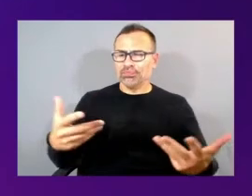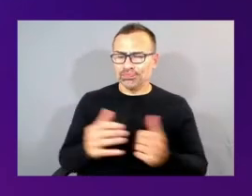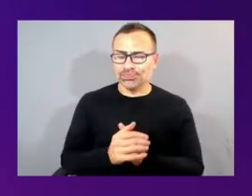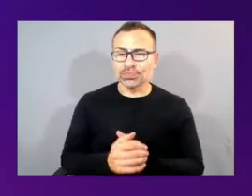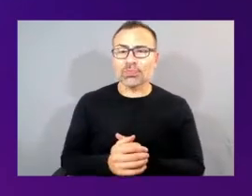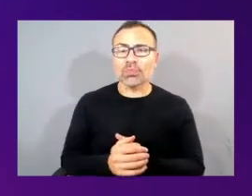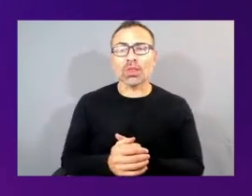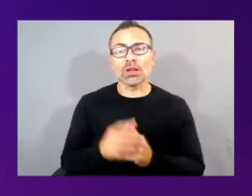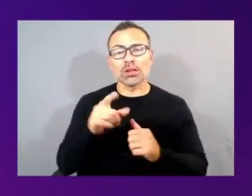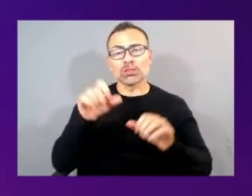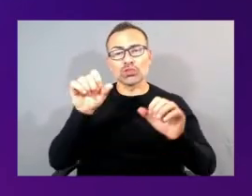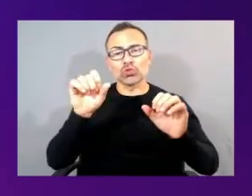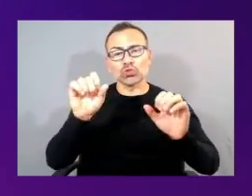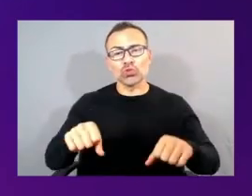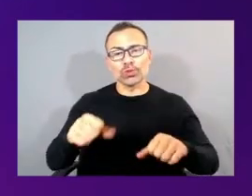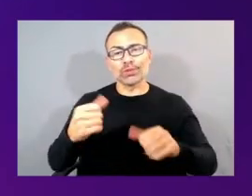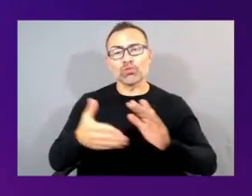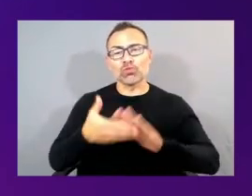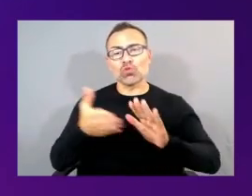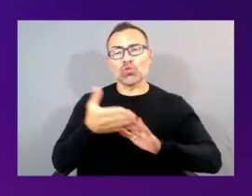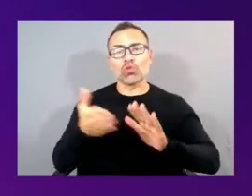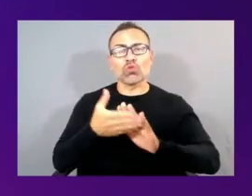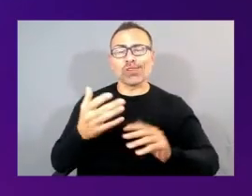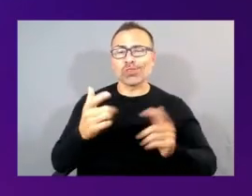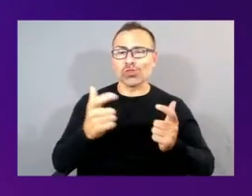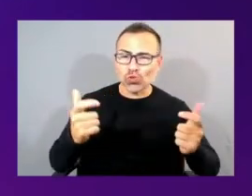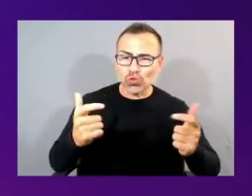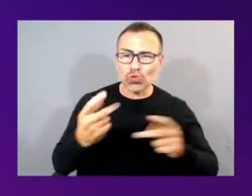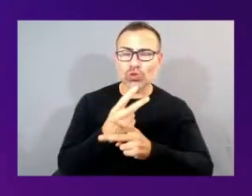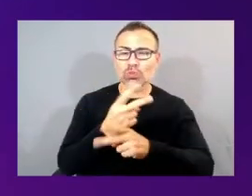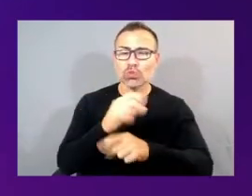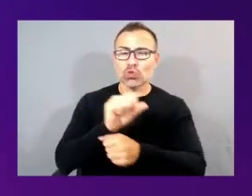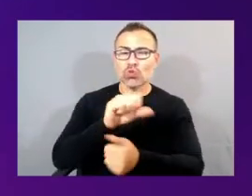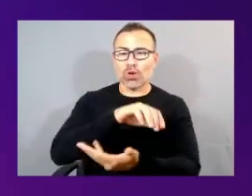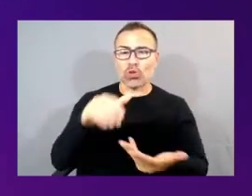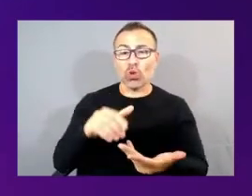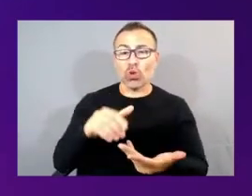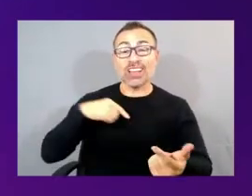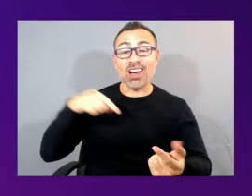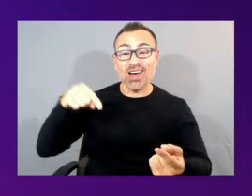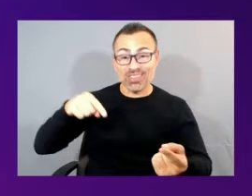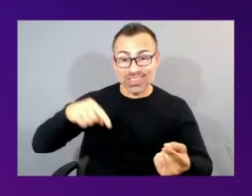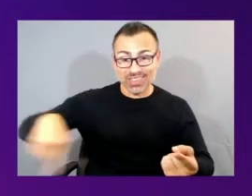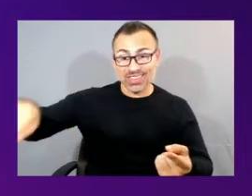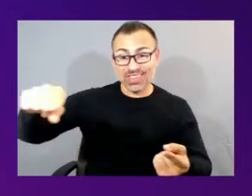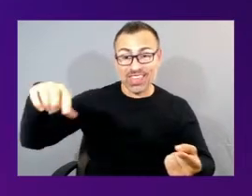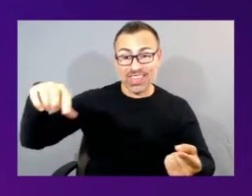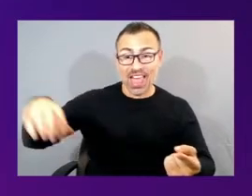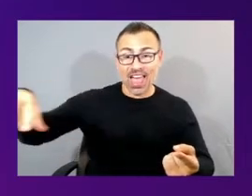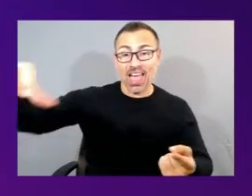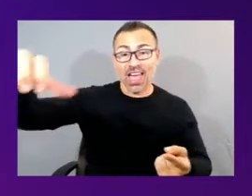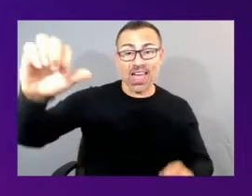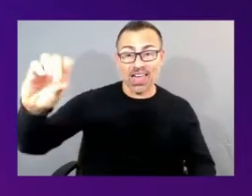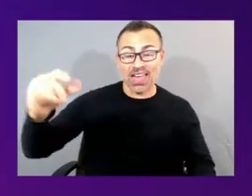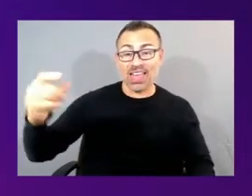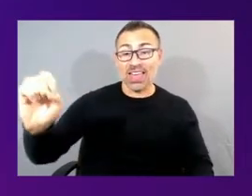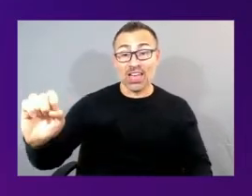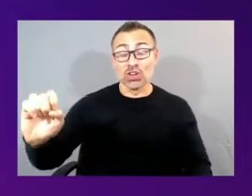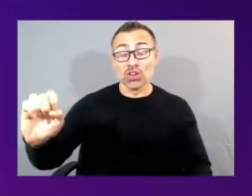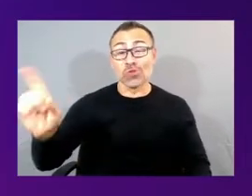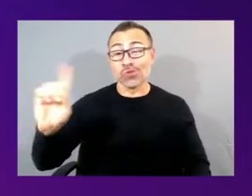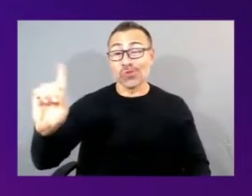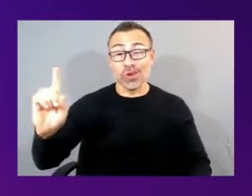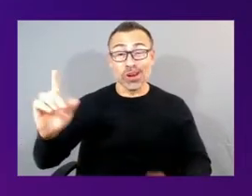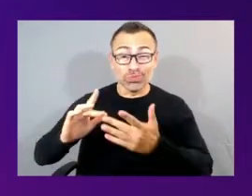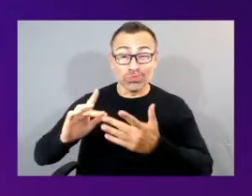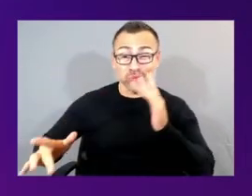at the disconnected edge, where connections are not always reliable. In some cases, it's not allowed to be to